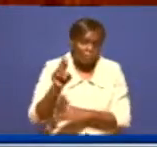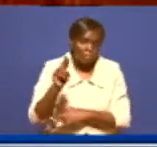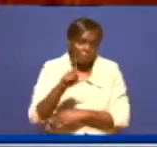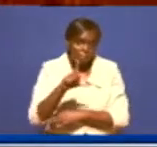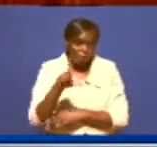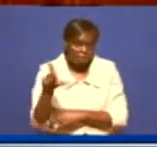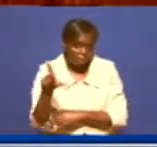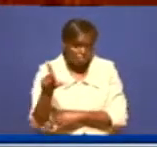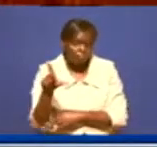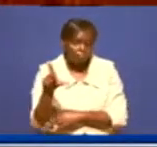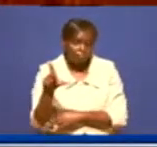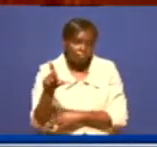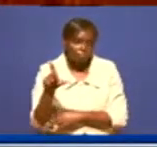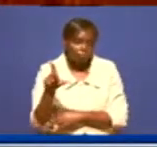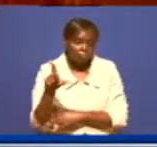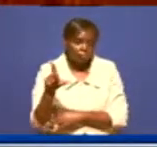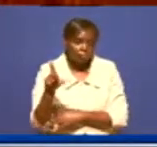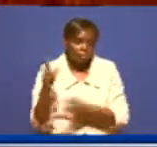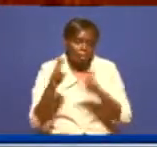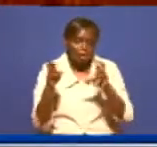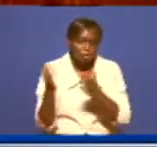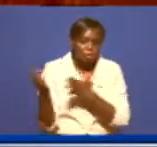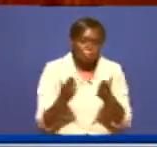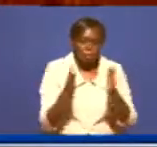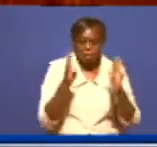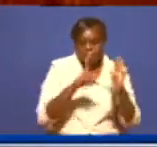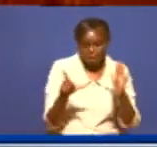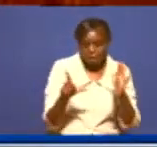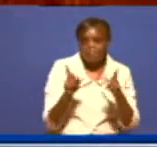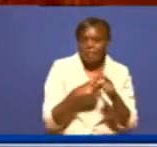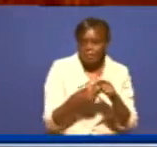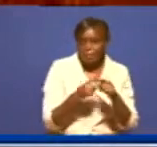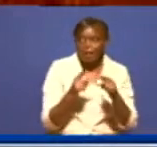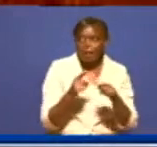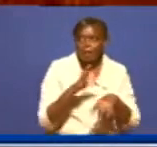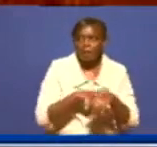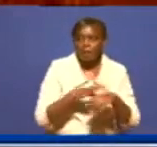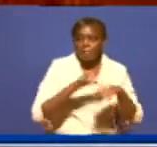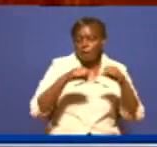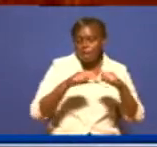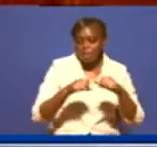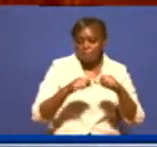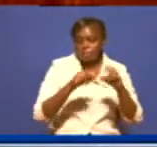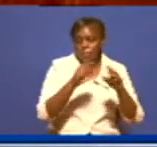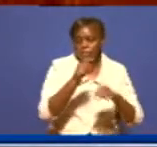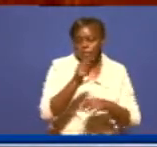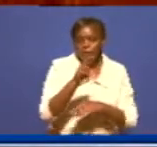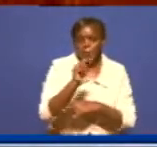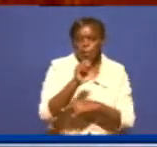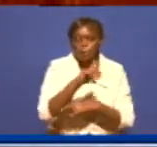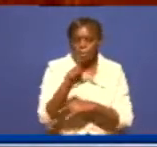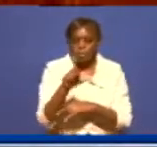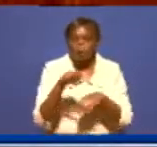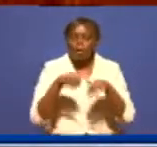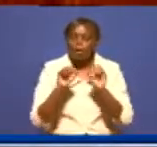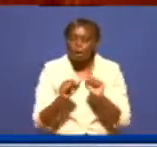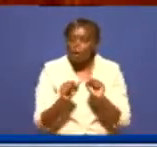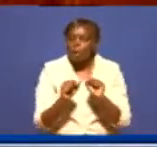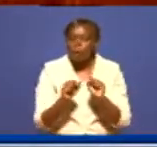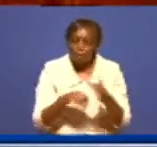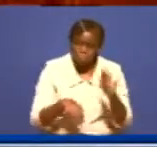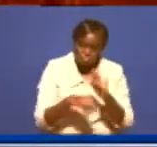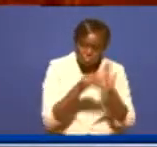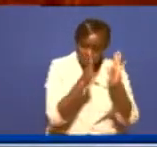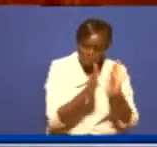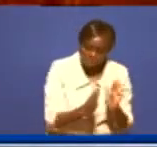been brought up by this bill. Then you get a consent from the tribunal for you to be able to evict that person.